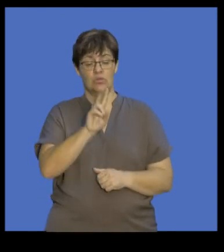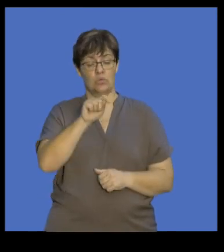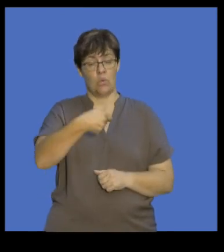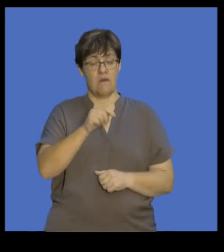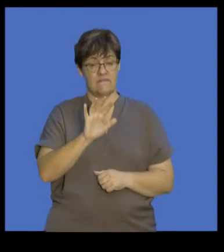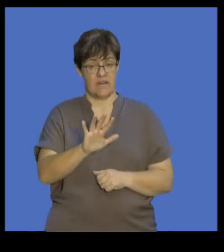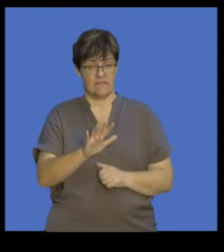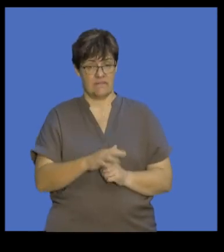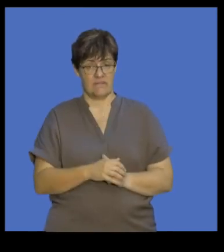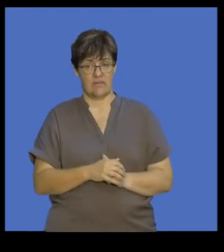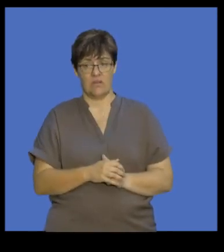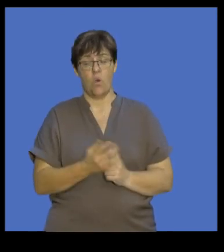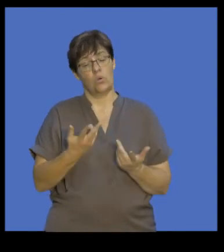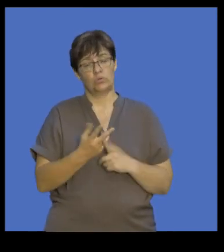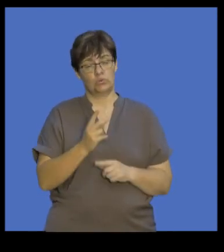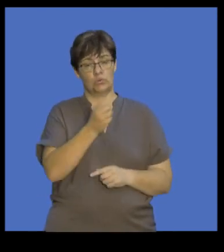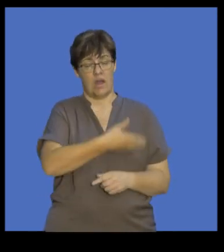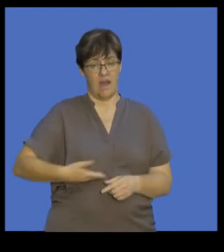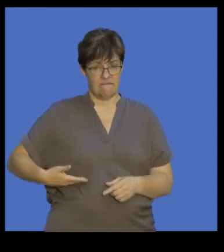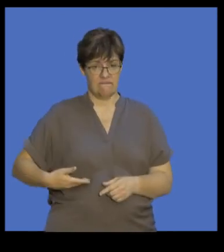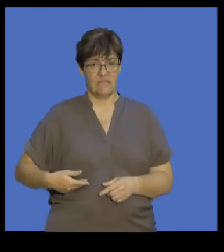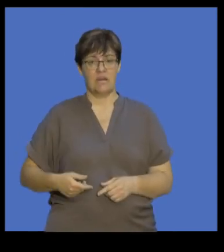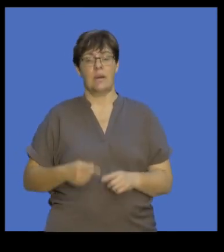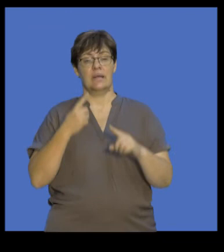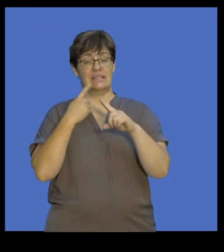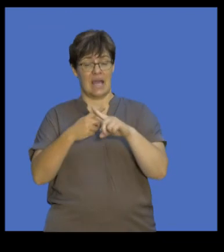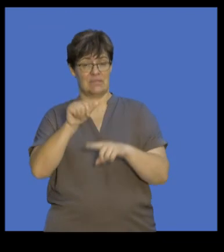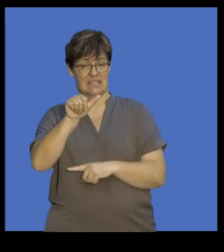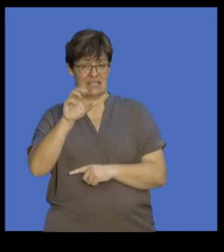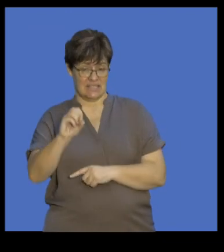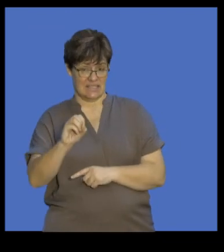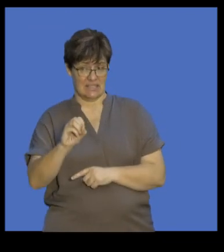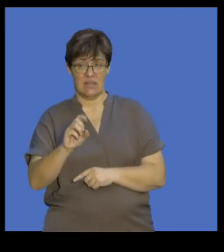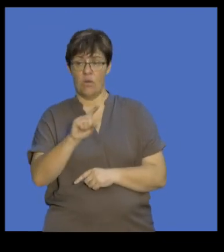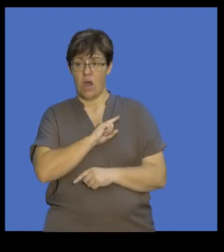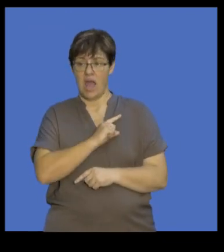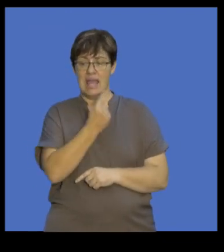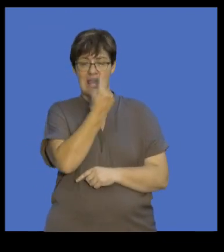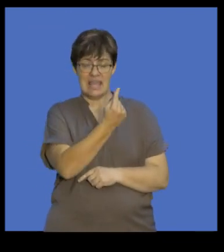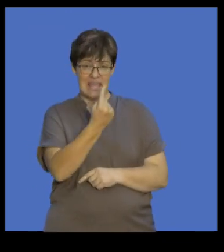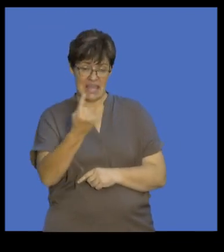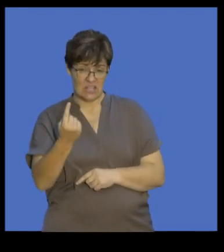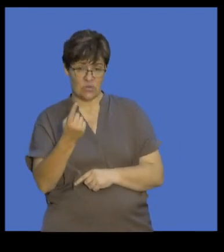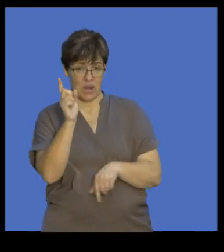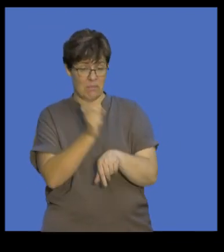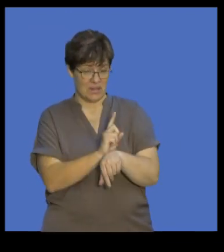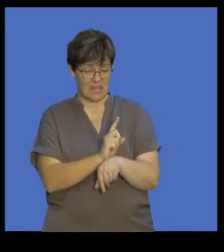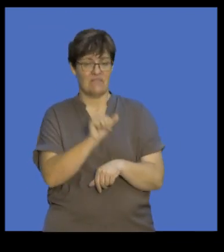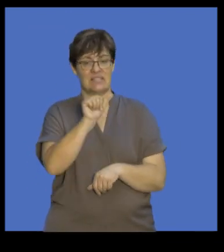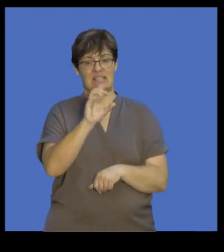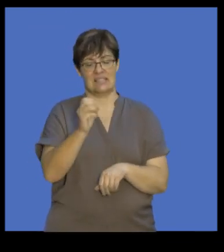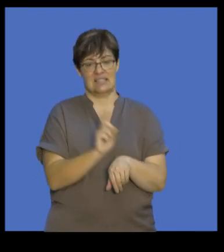is the second. So this will be 2,5 or 2.5 multiplied by 60. Why? Because for